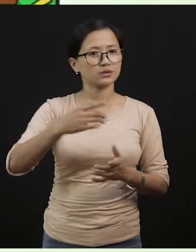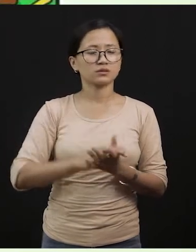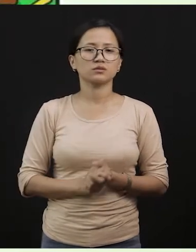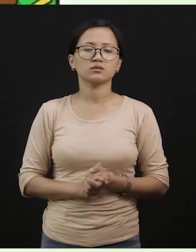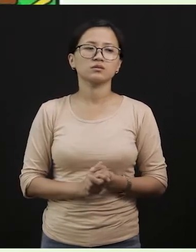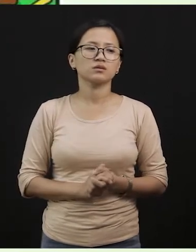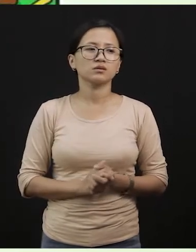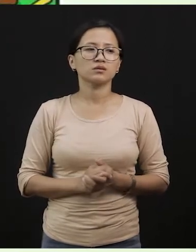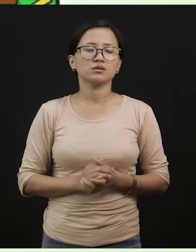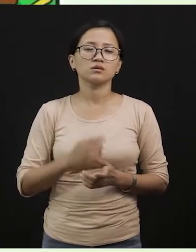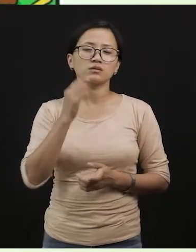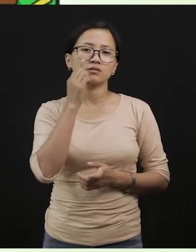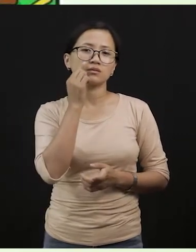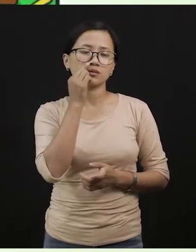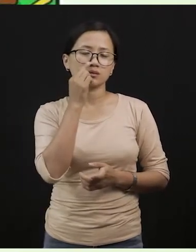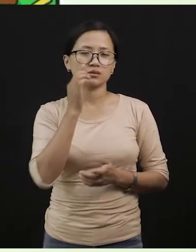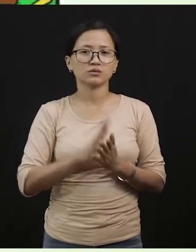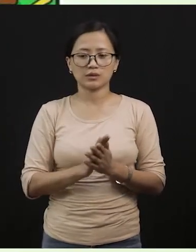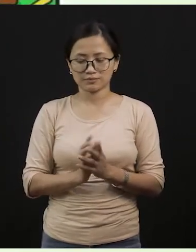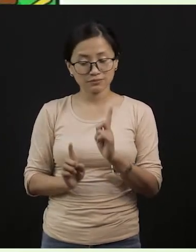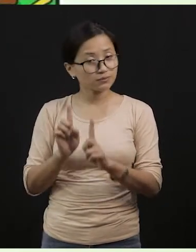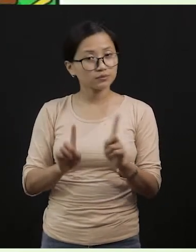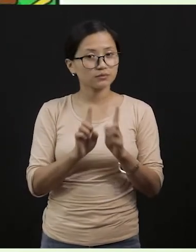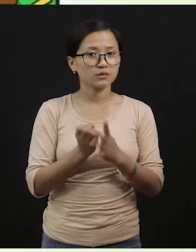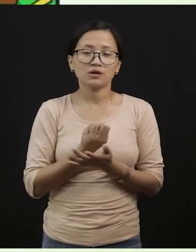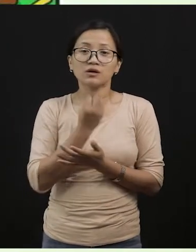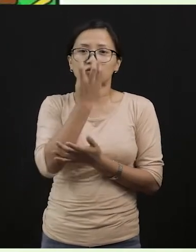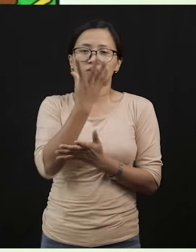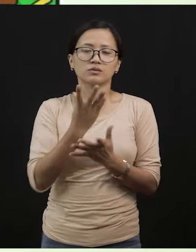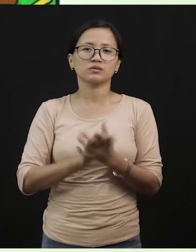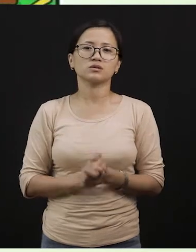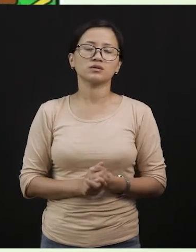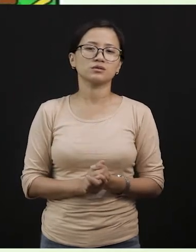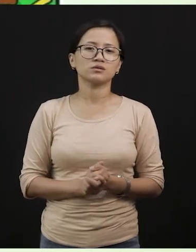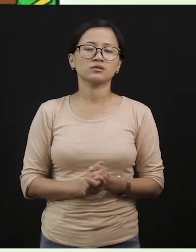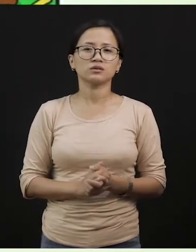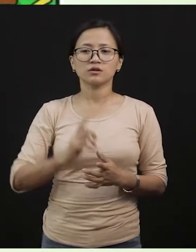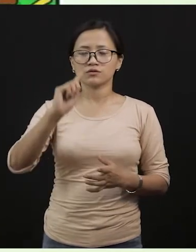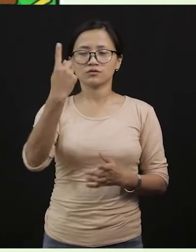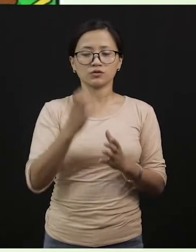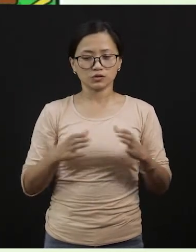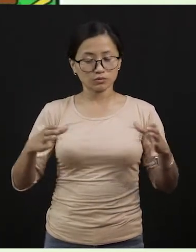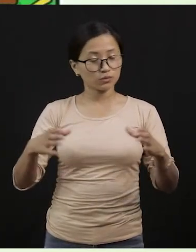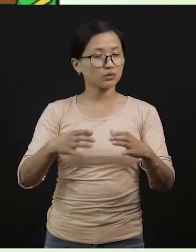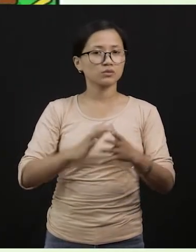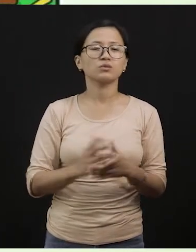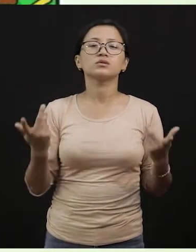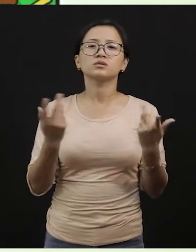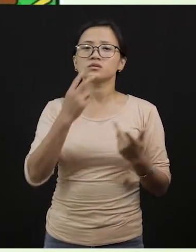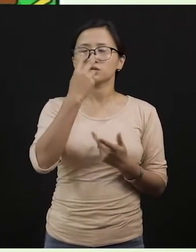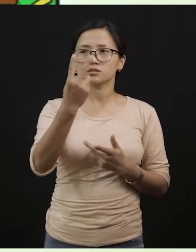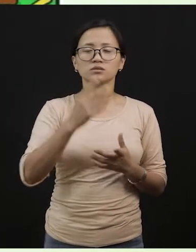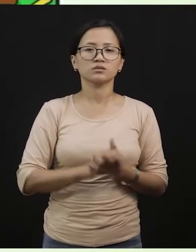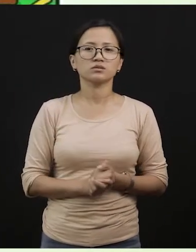who is planting flowers. We all like flowers, isn't it? You see this girl planting flowers. In the first pot, what do you see? You just